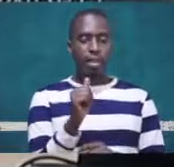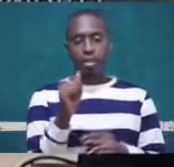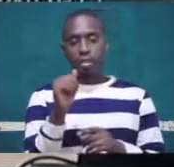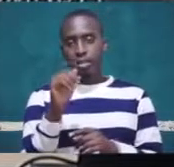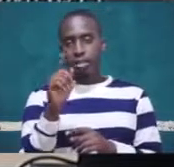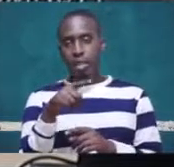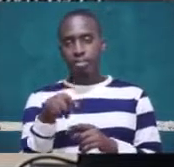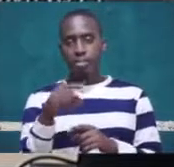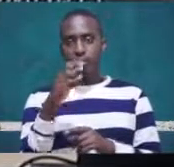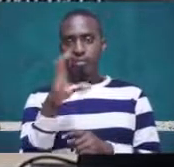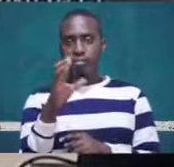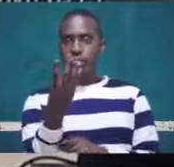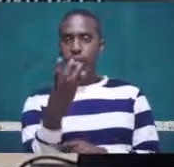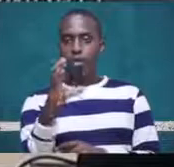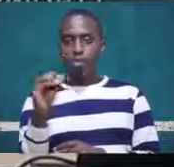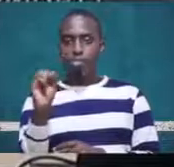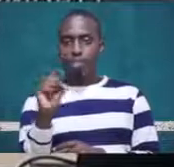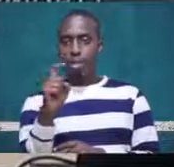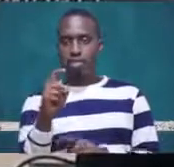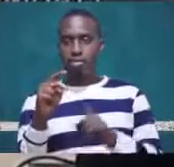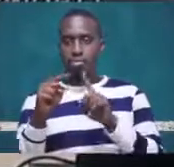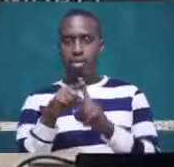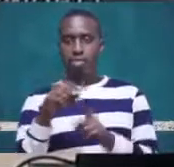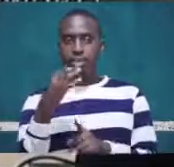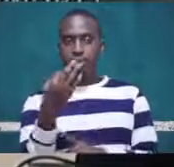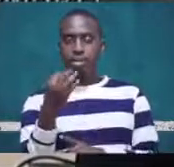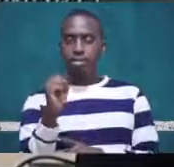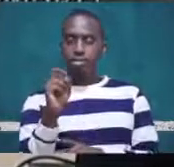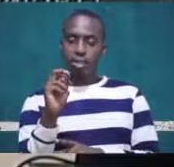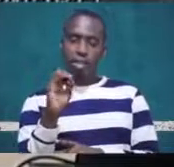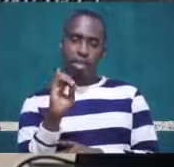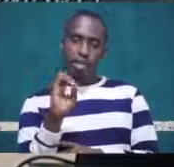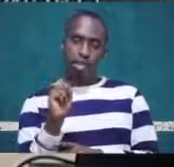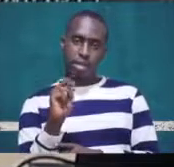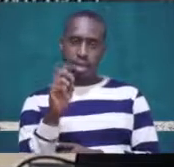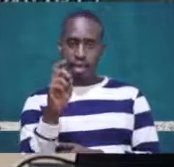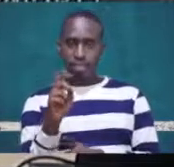cos x plus 3 sine x, then plus